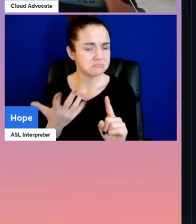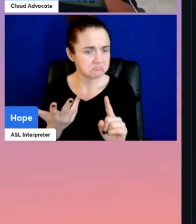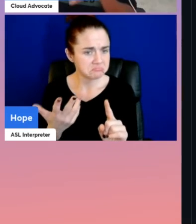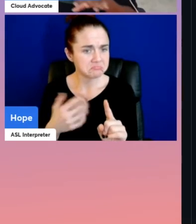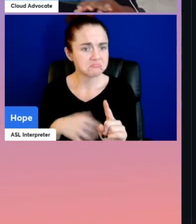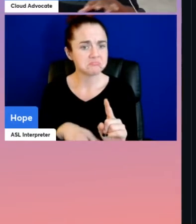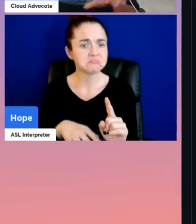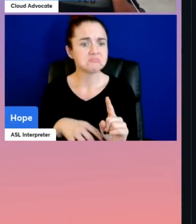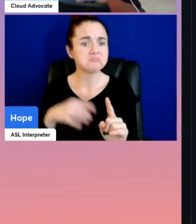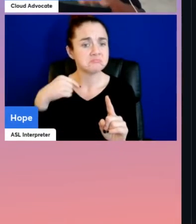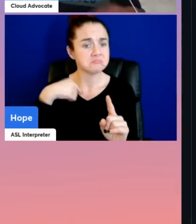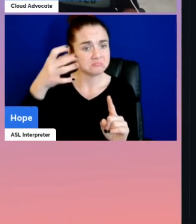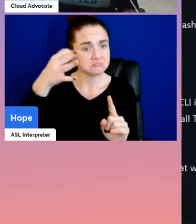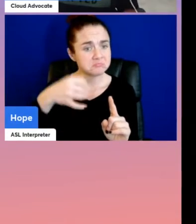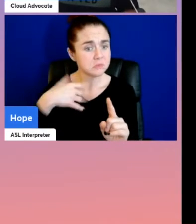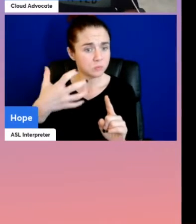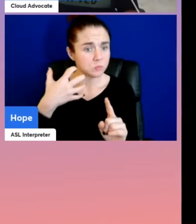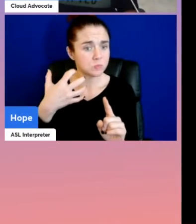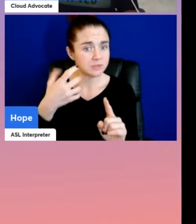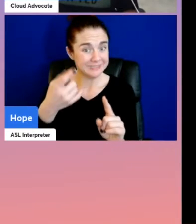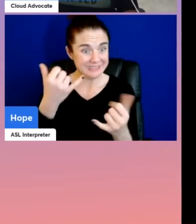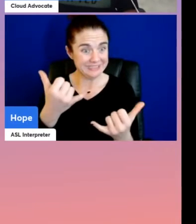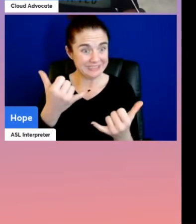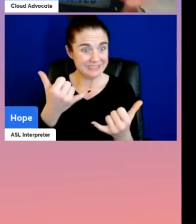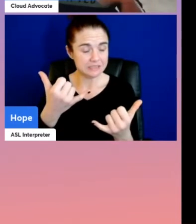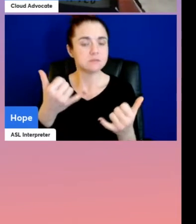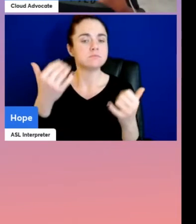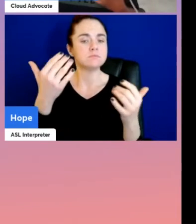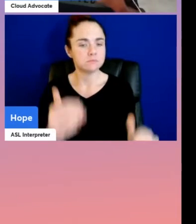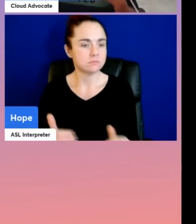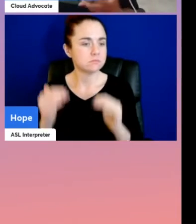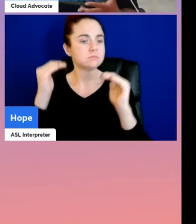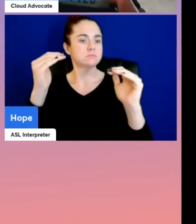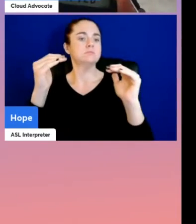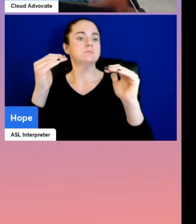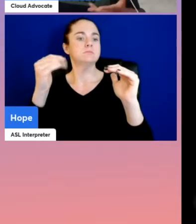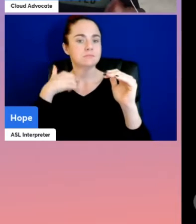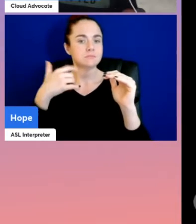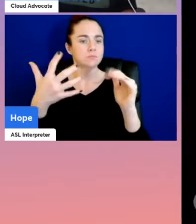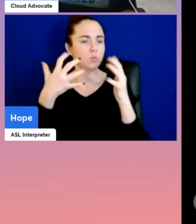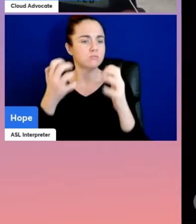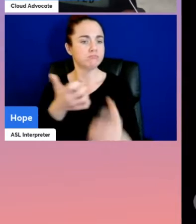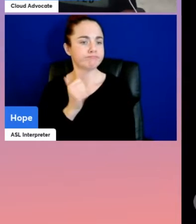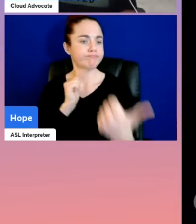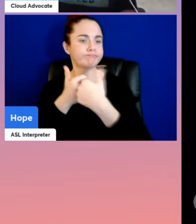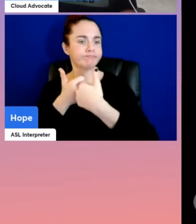to take this a step further and make it that much harder for me.